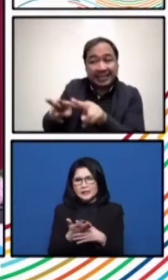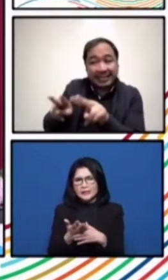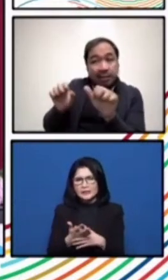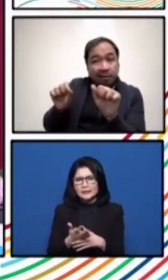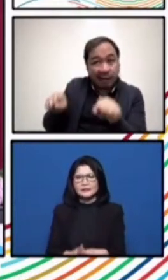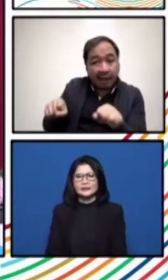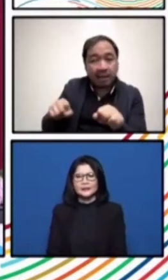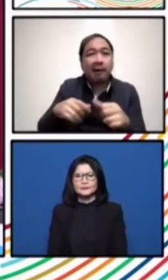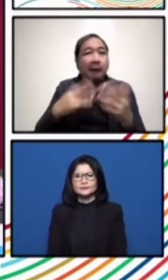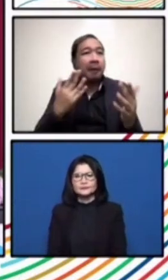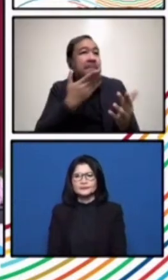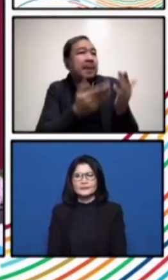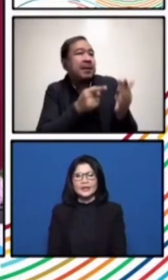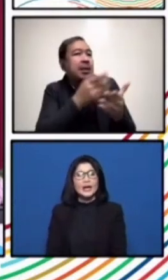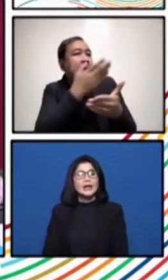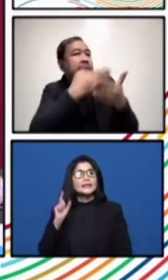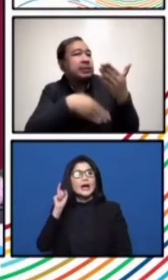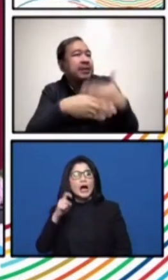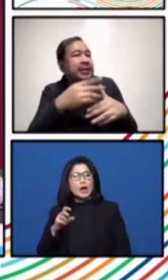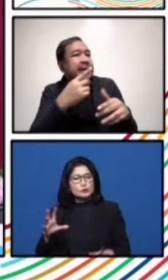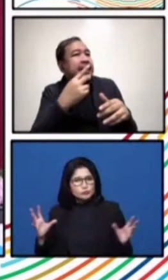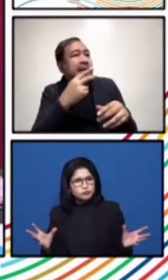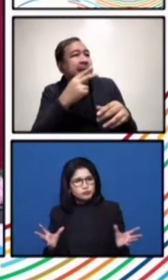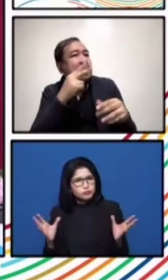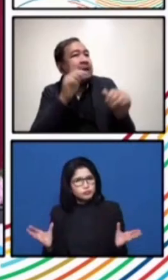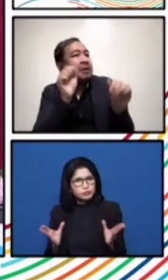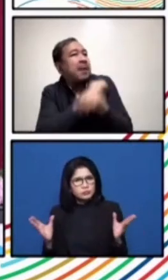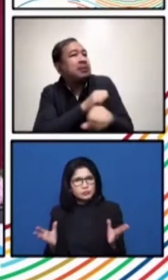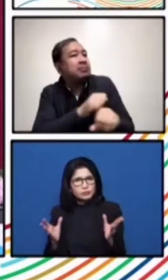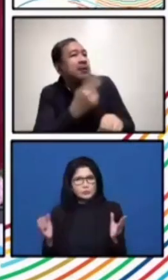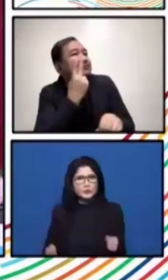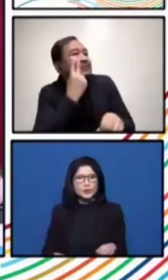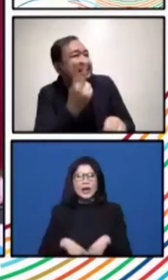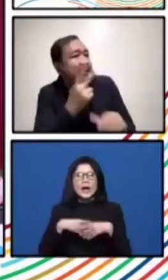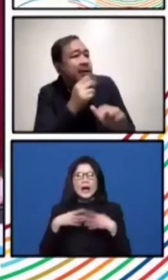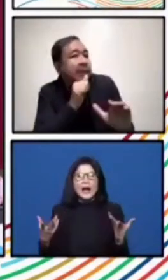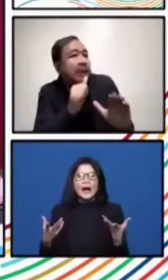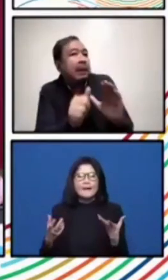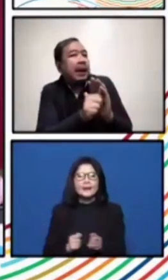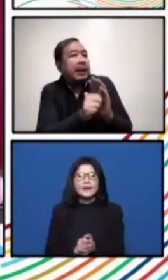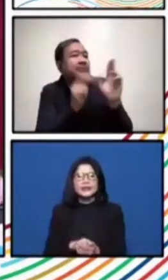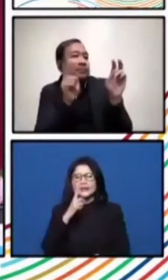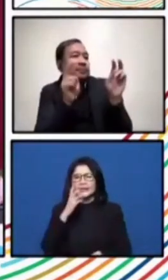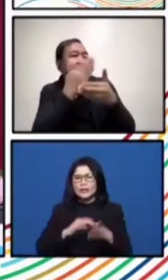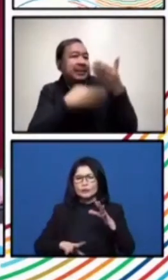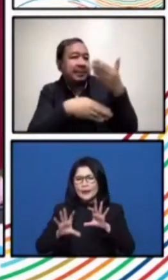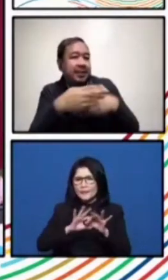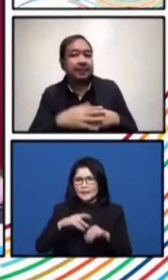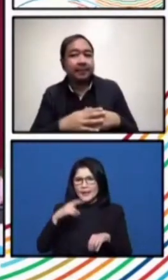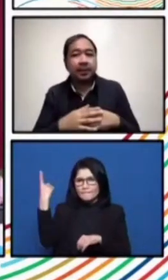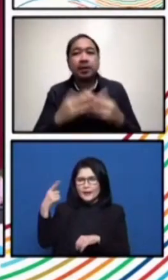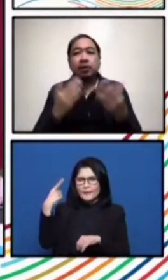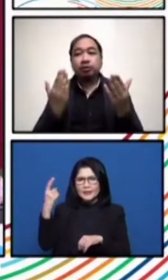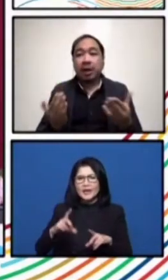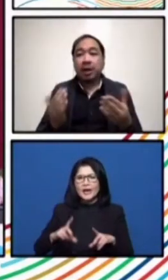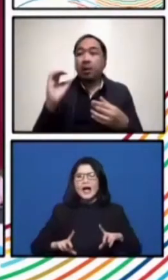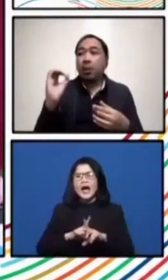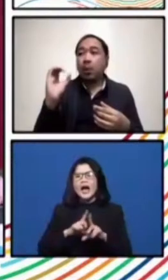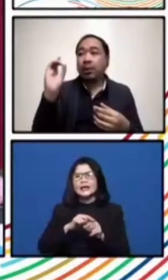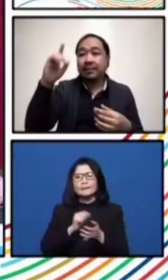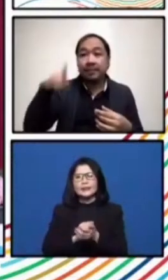must encourage multi stakeholder Partnerships between odps government private sector and